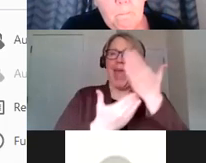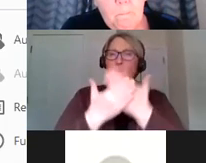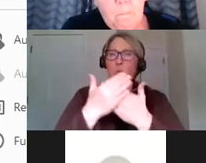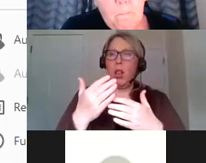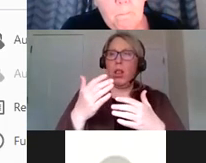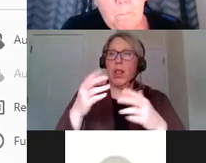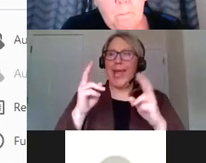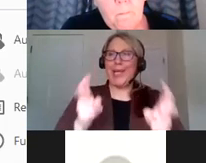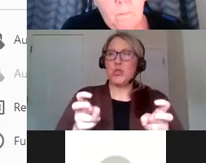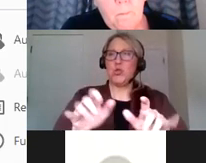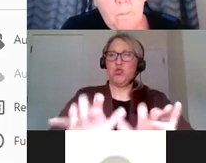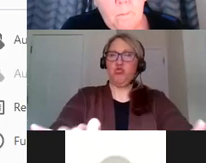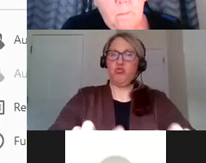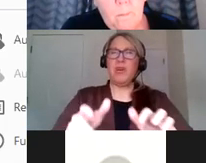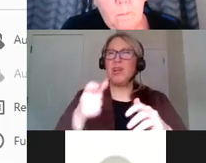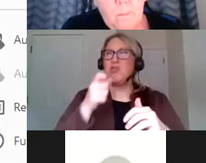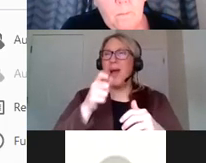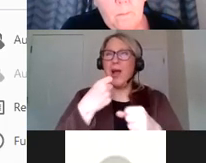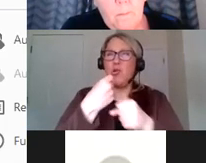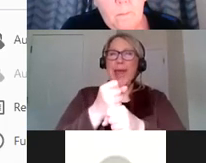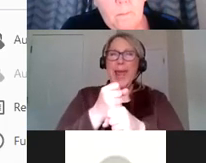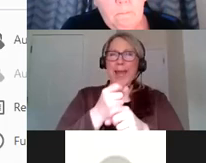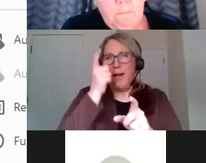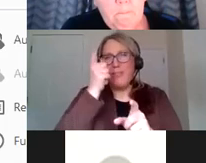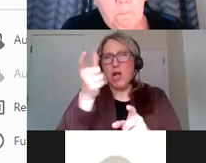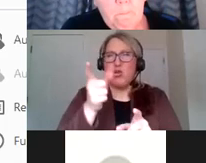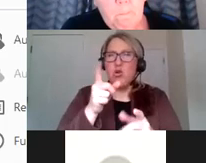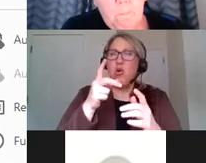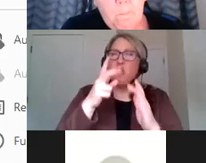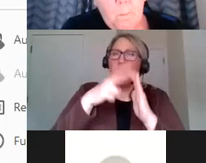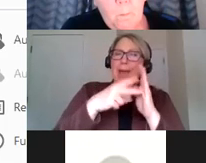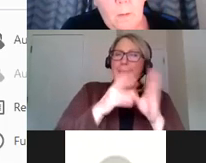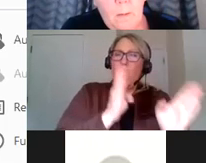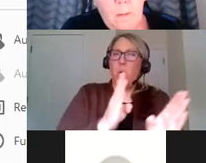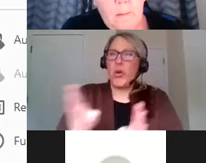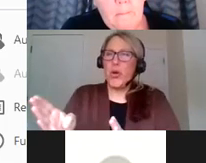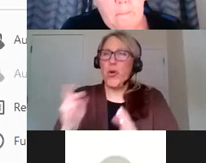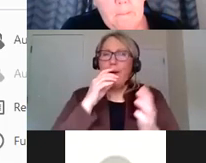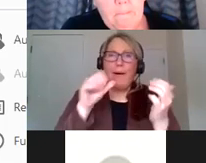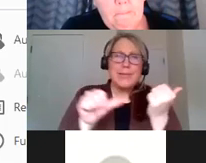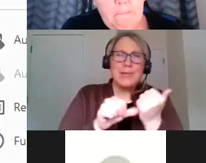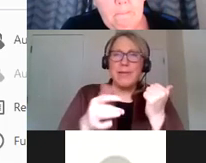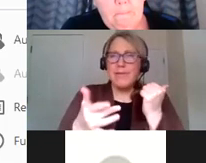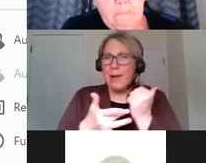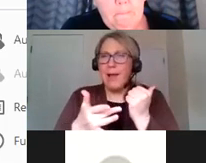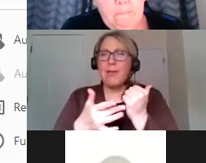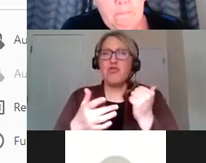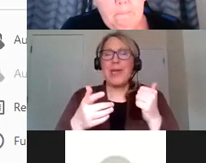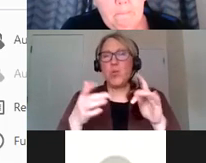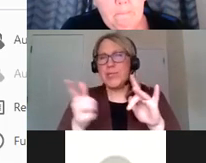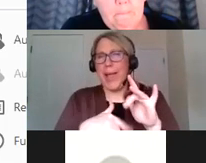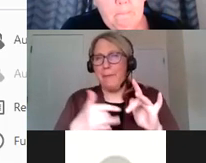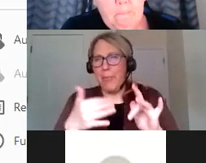not creating this logical reading order and being able to use this assistive technology to skip through.